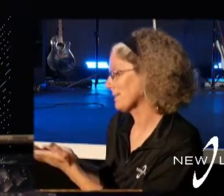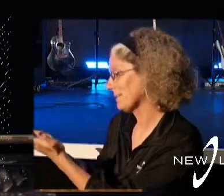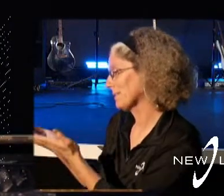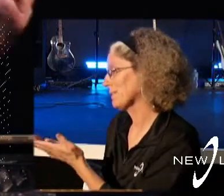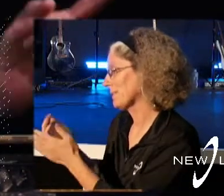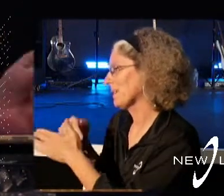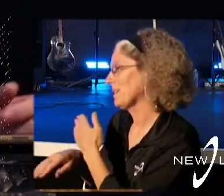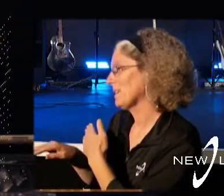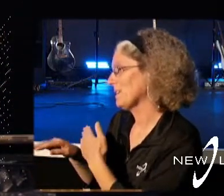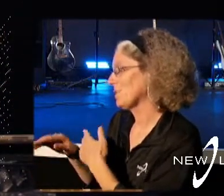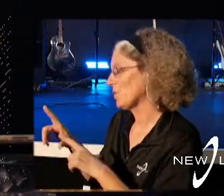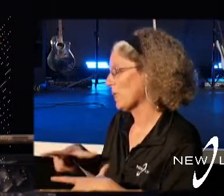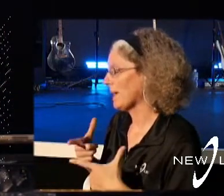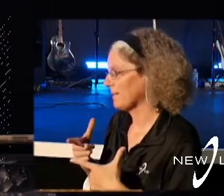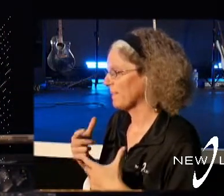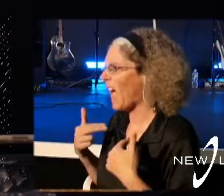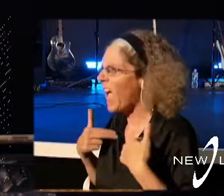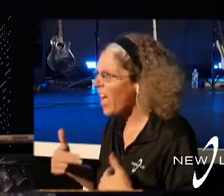for your health,